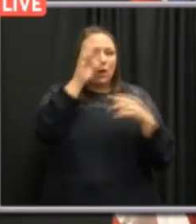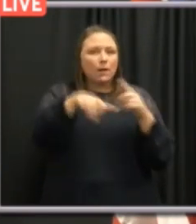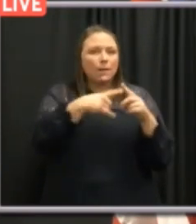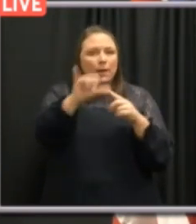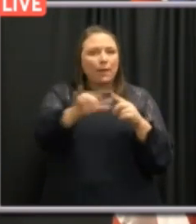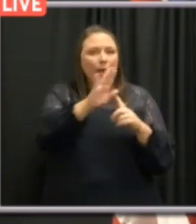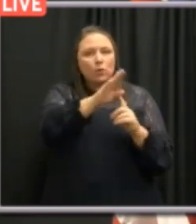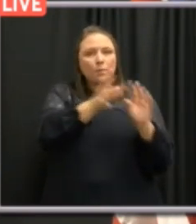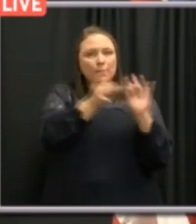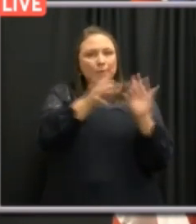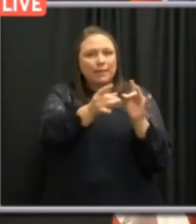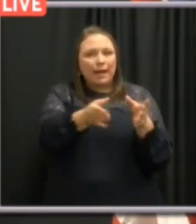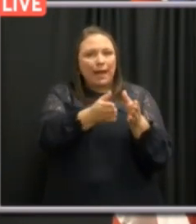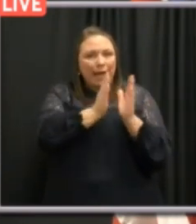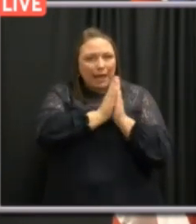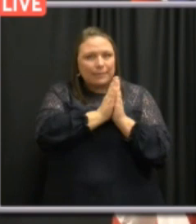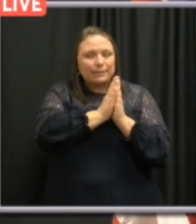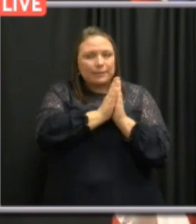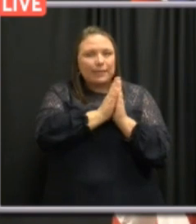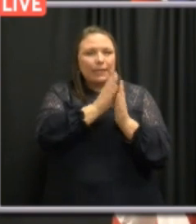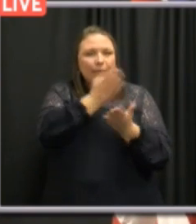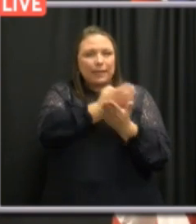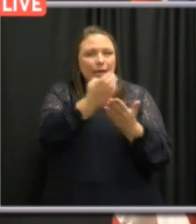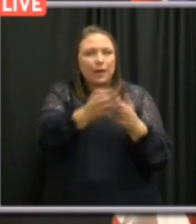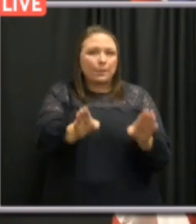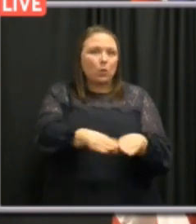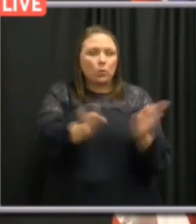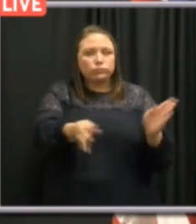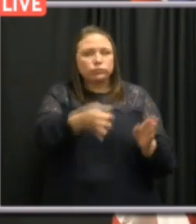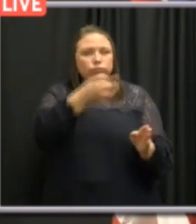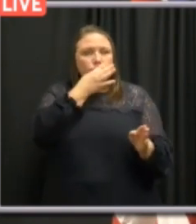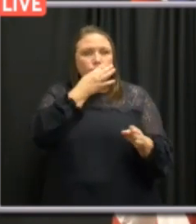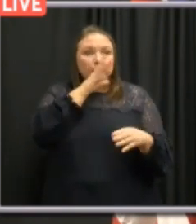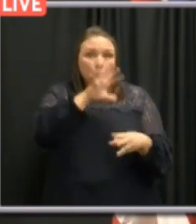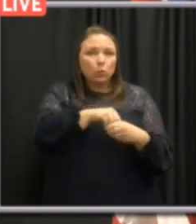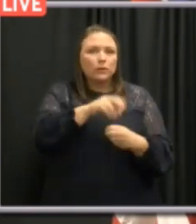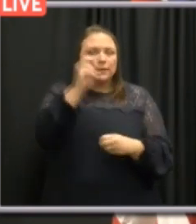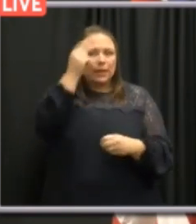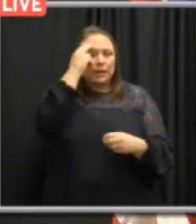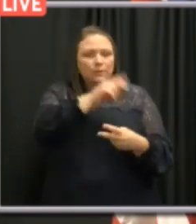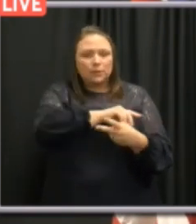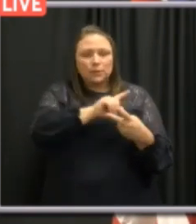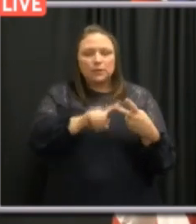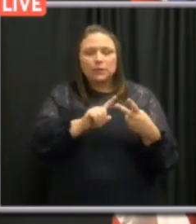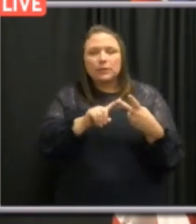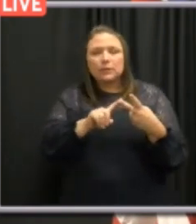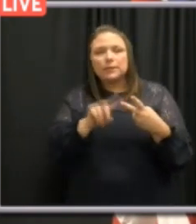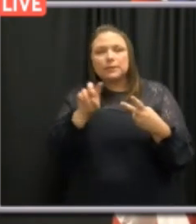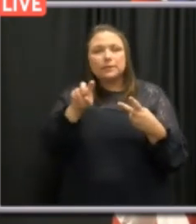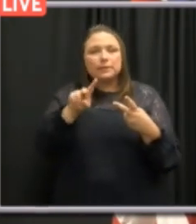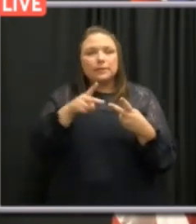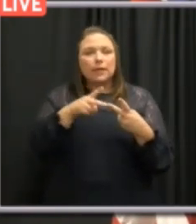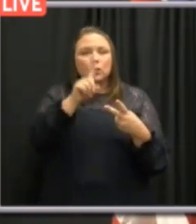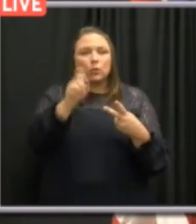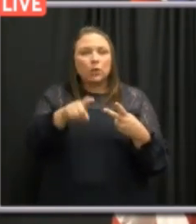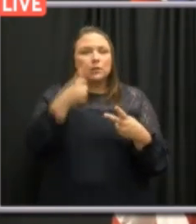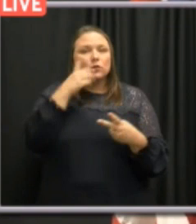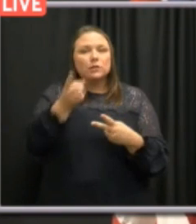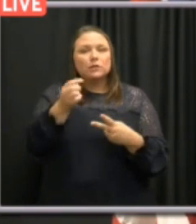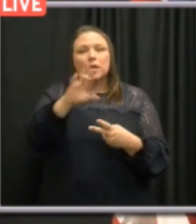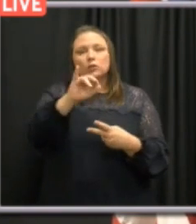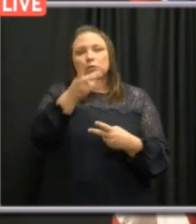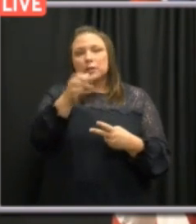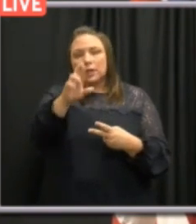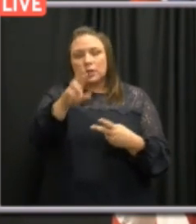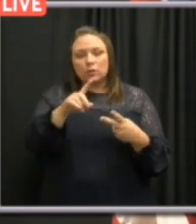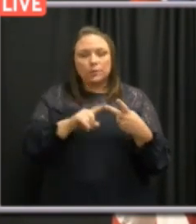those people asking that the economy opens up, which includes Nashville. And my second question to Dr. Jahangir,